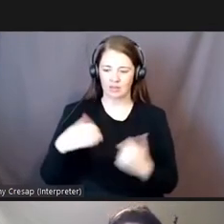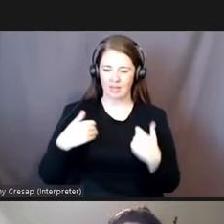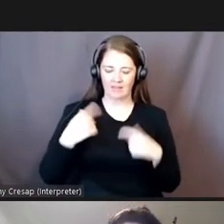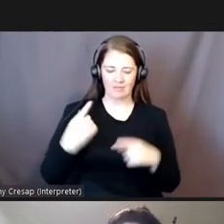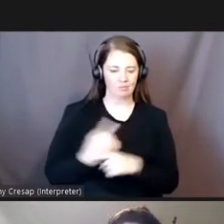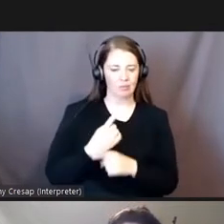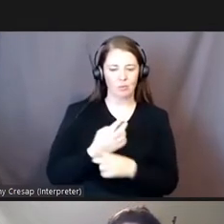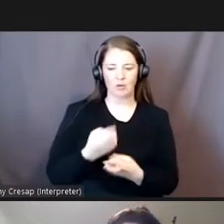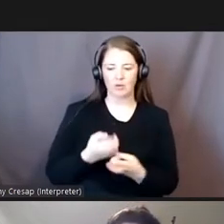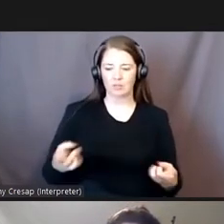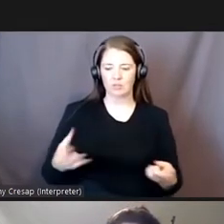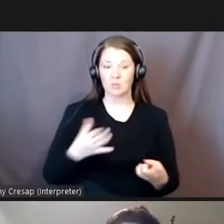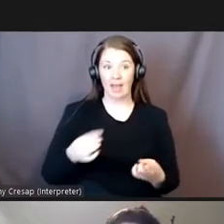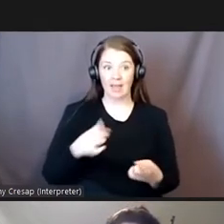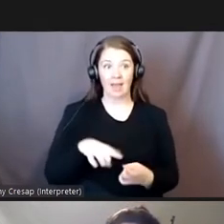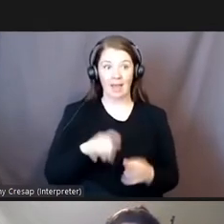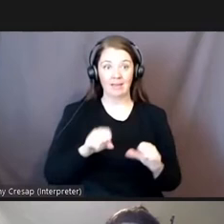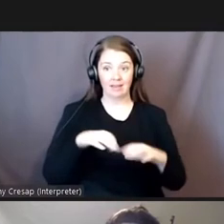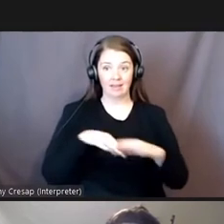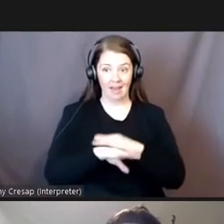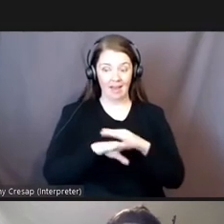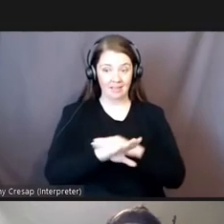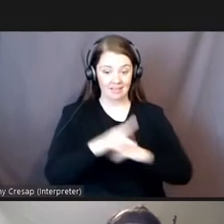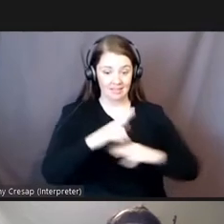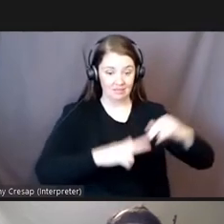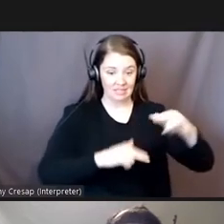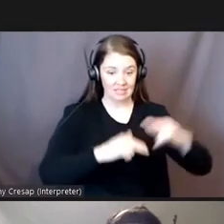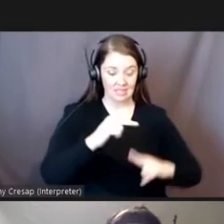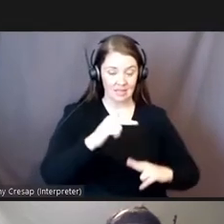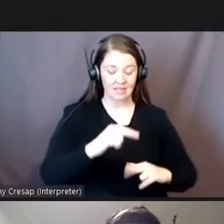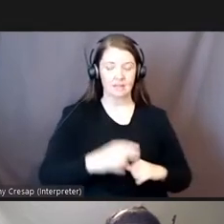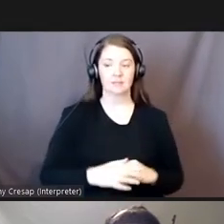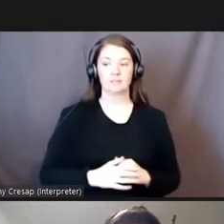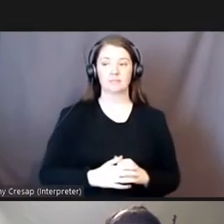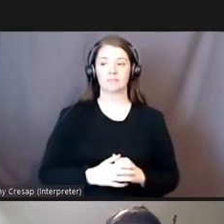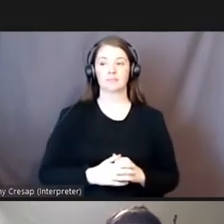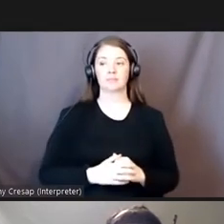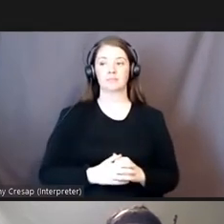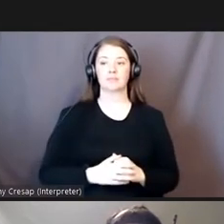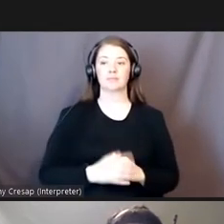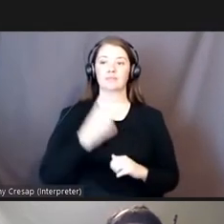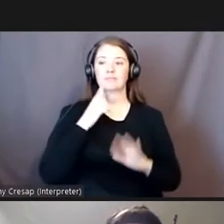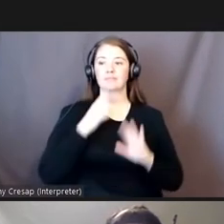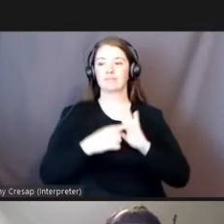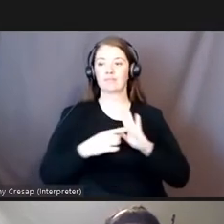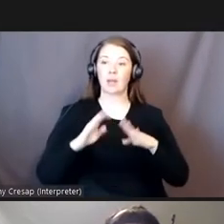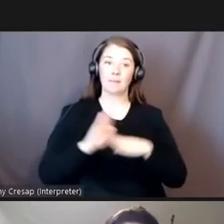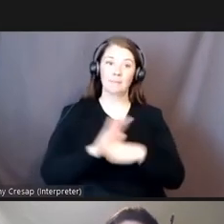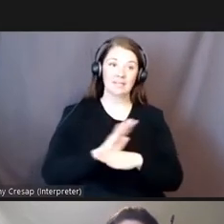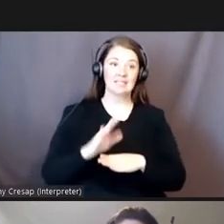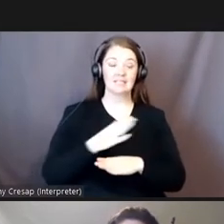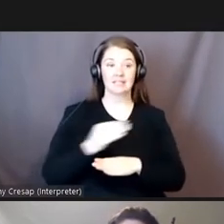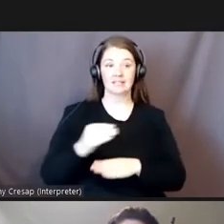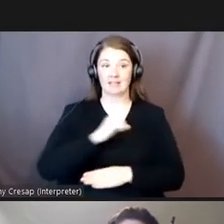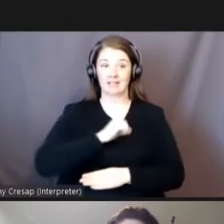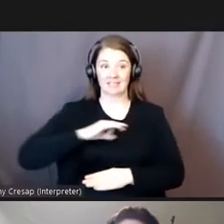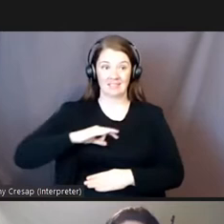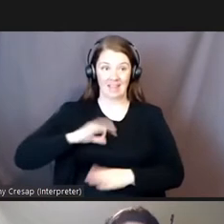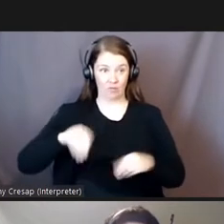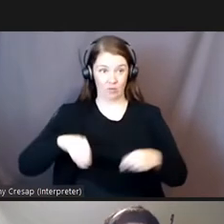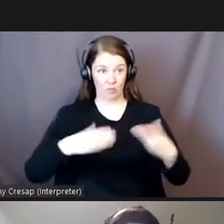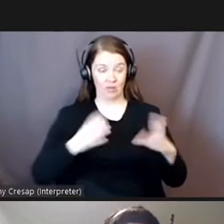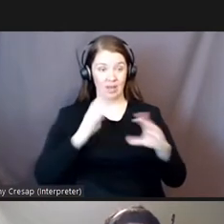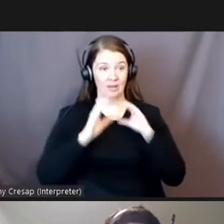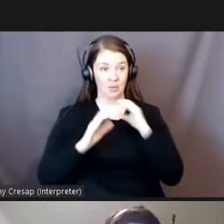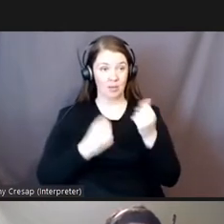to facilities. And as part of that, businesses and personnel that provide communication